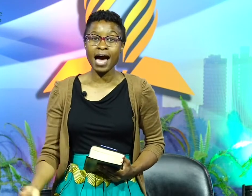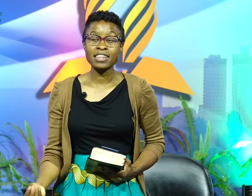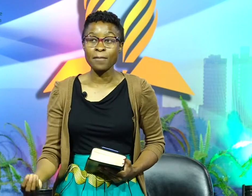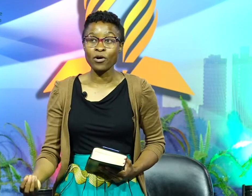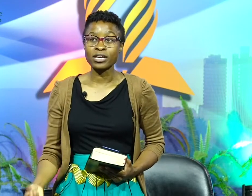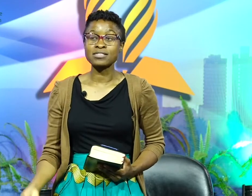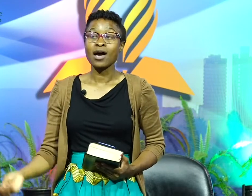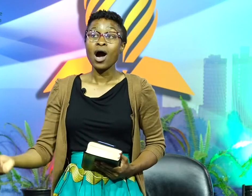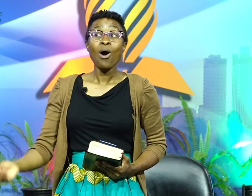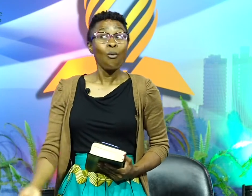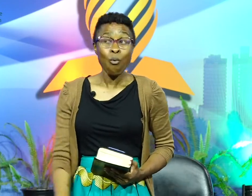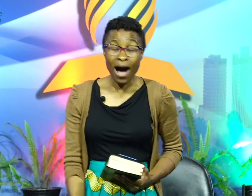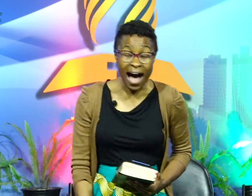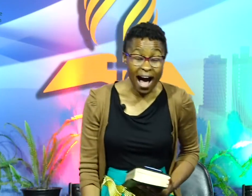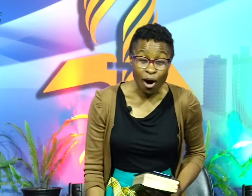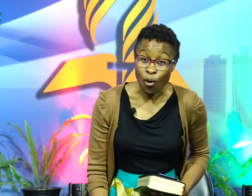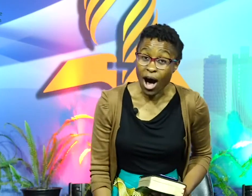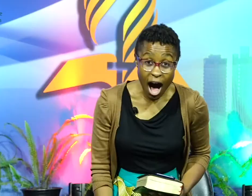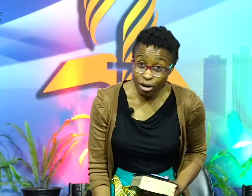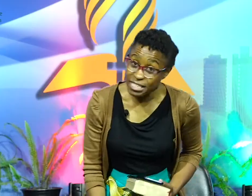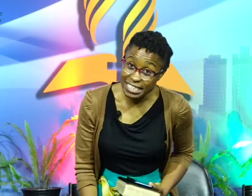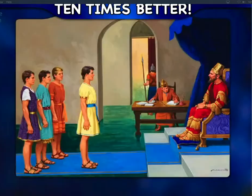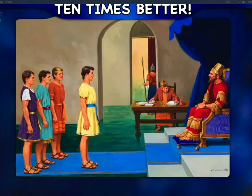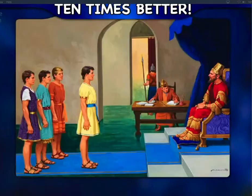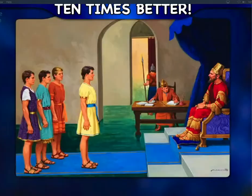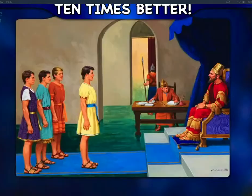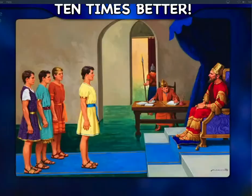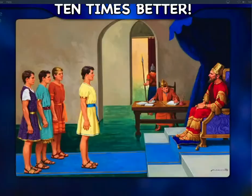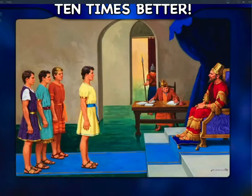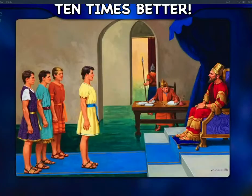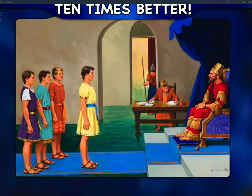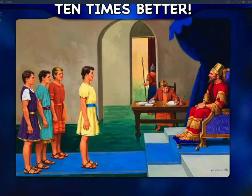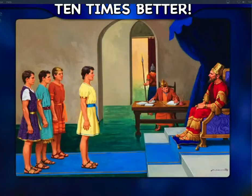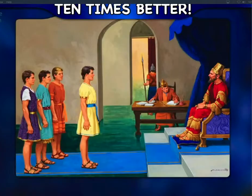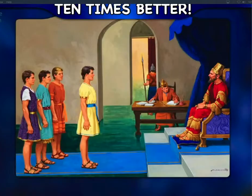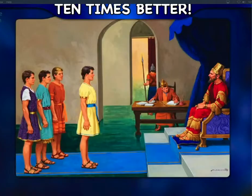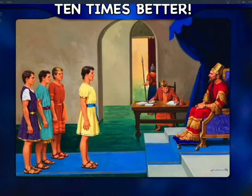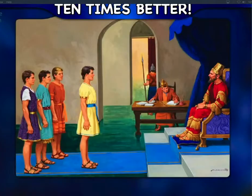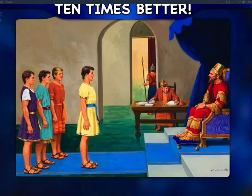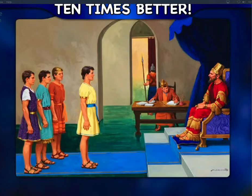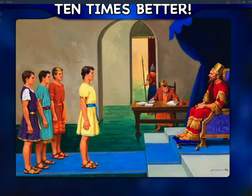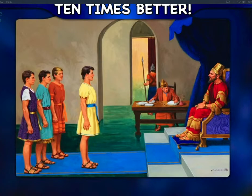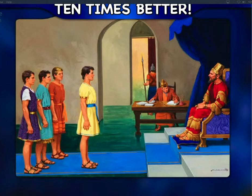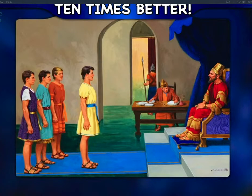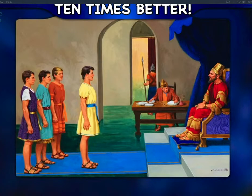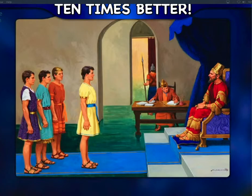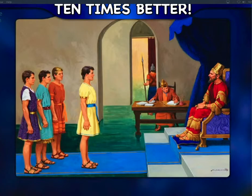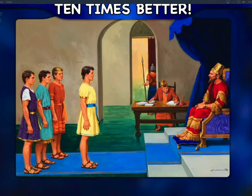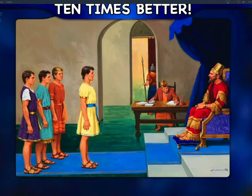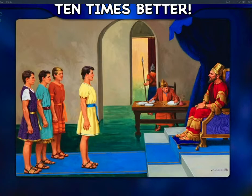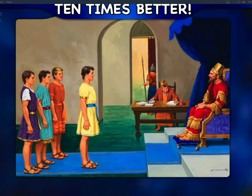than the other boys. Wow, how did that happen? Was it magic?